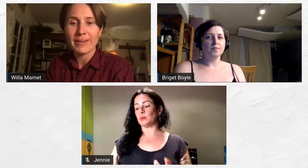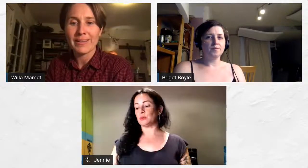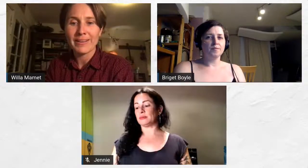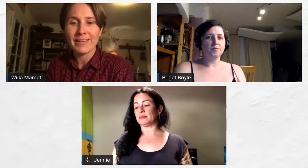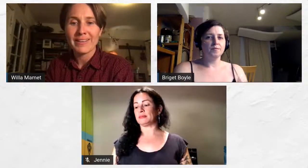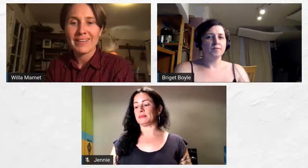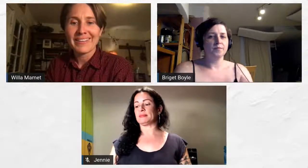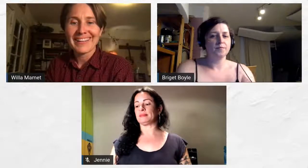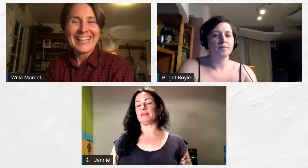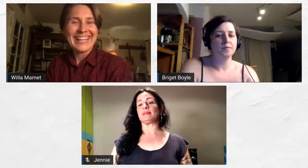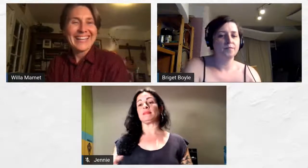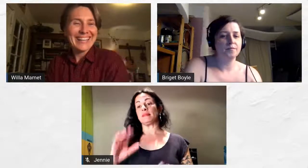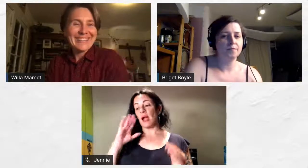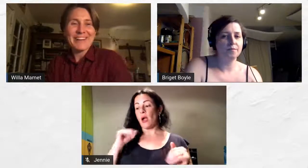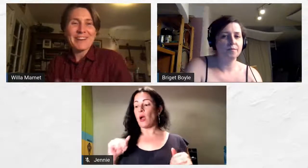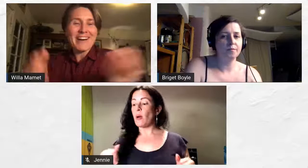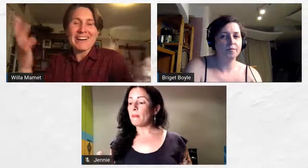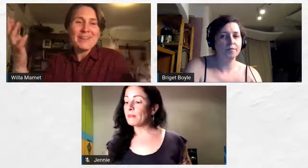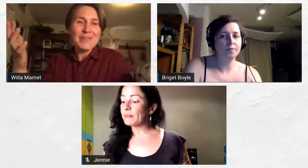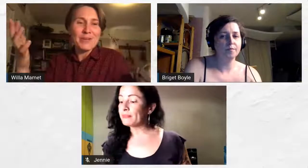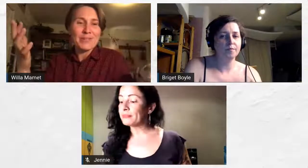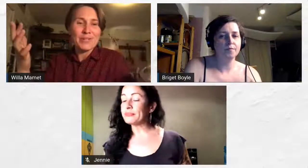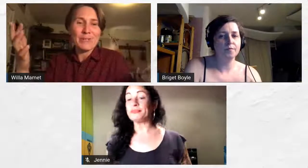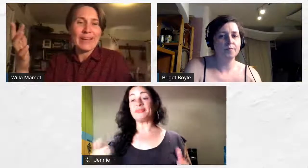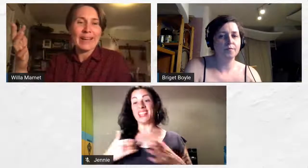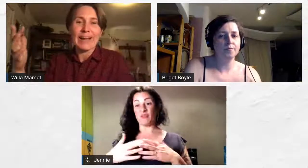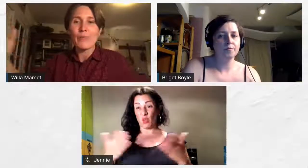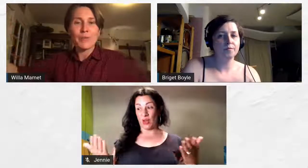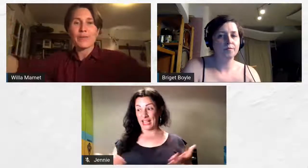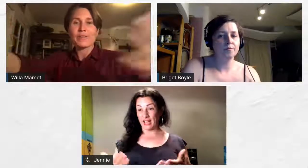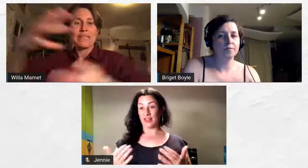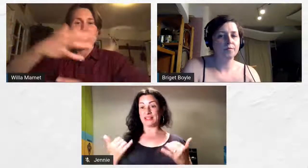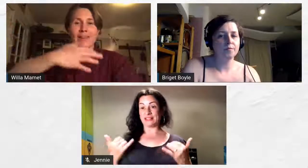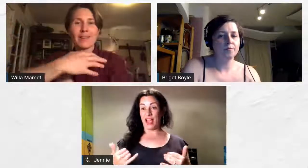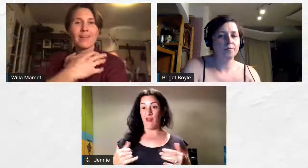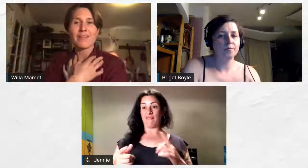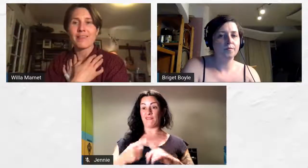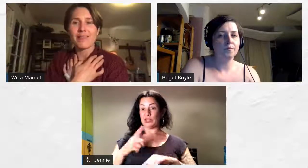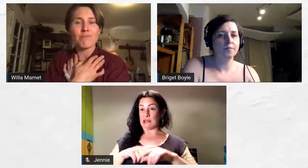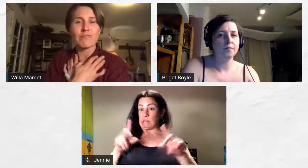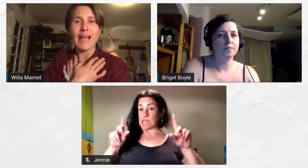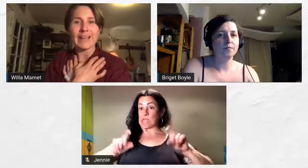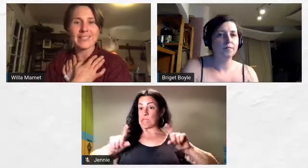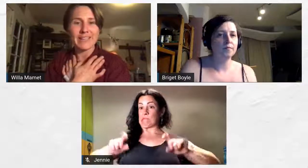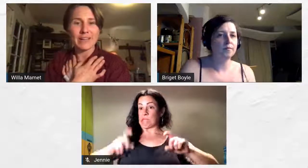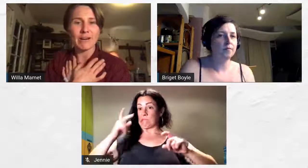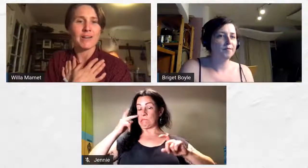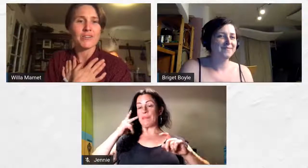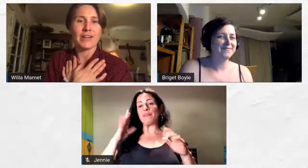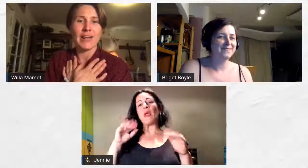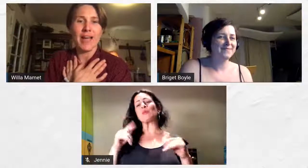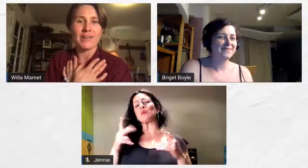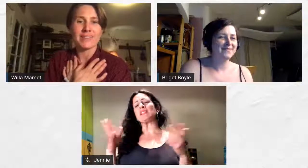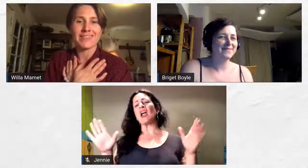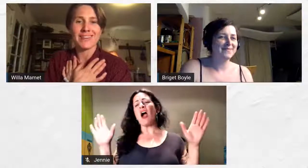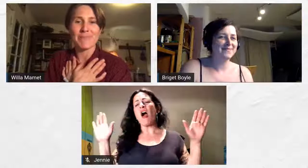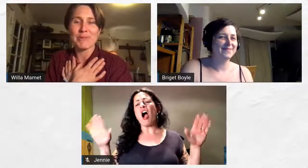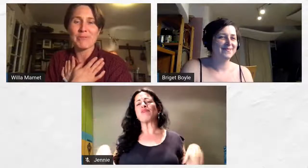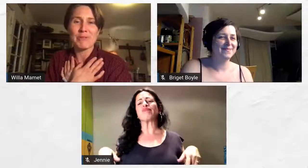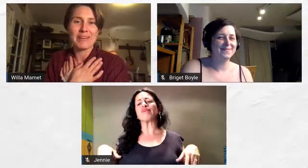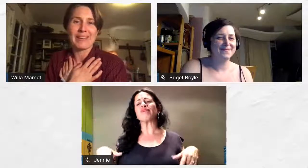though, here we are, and even though it's the first pancake, I hope you have seen the relaxed and encouraging